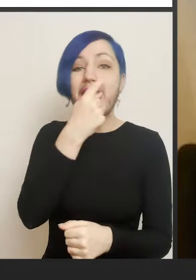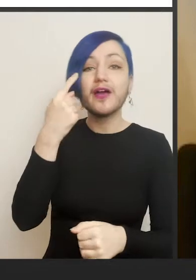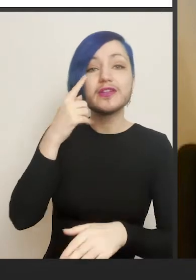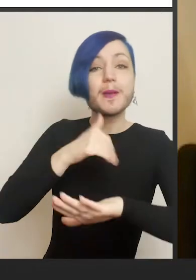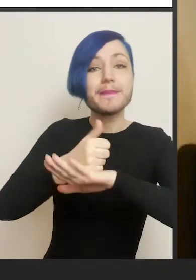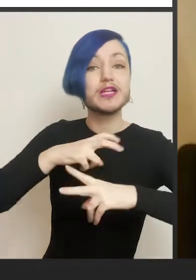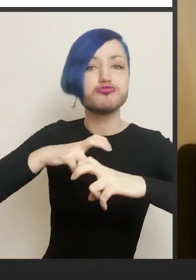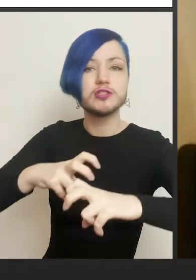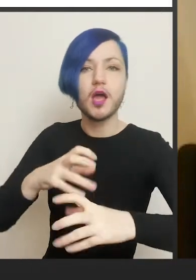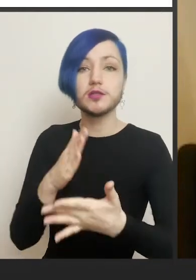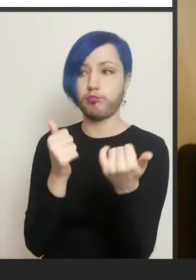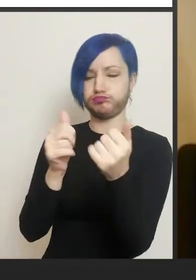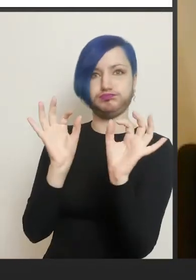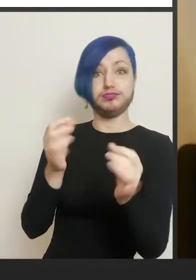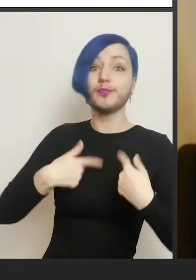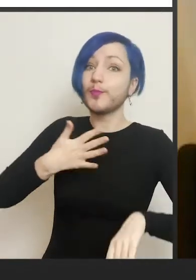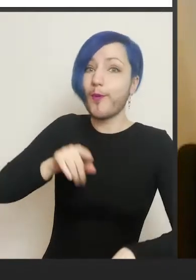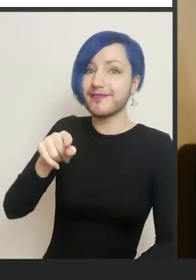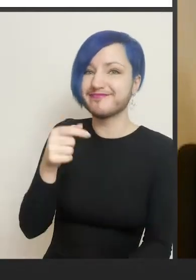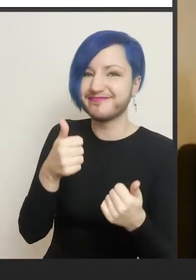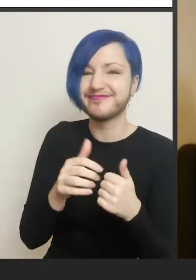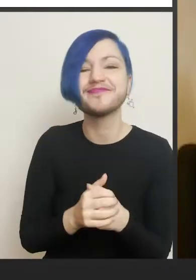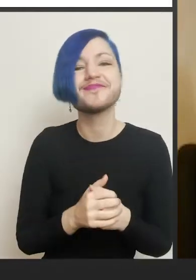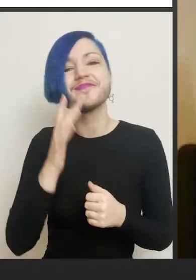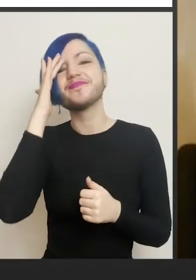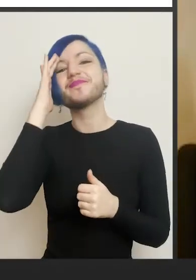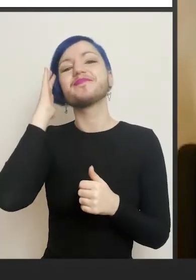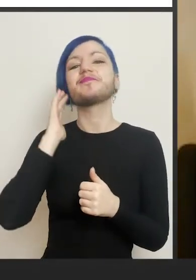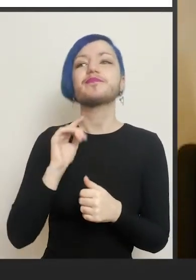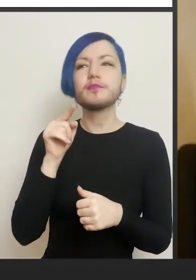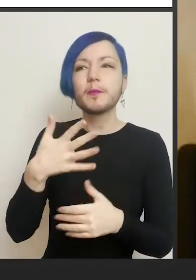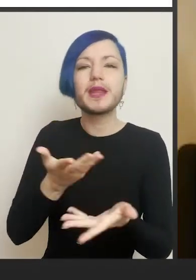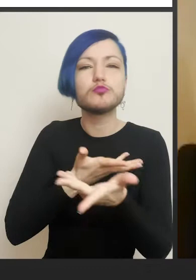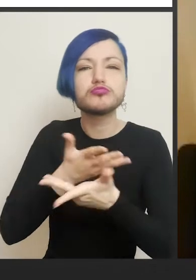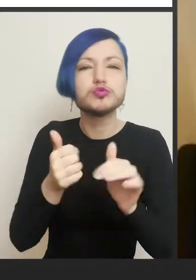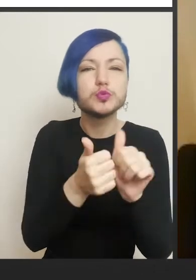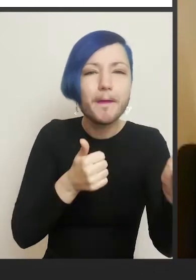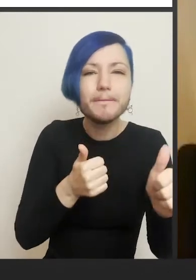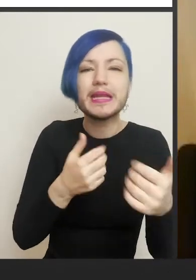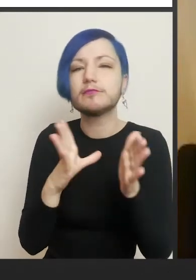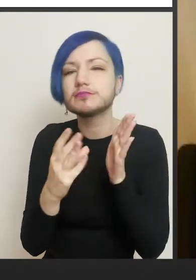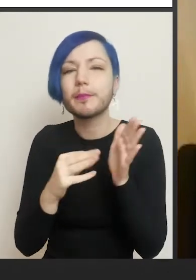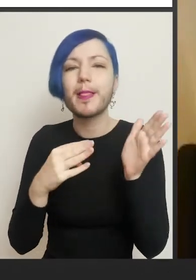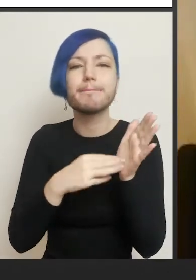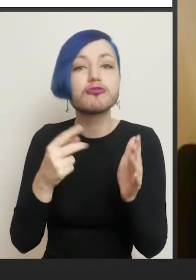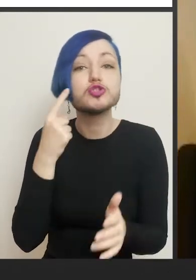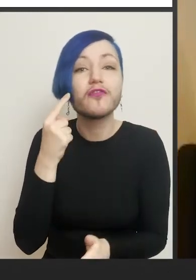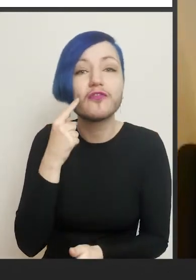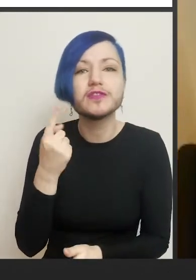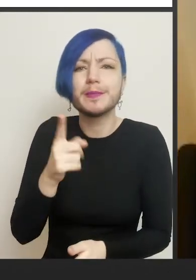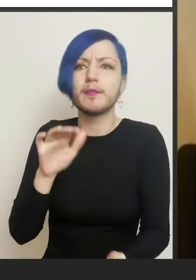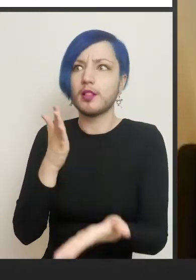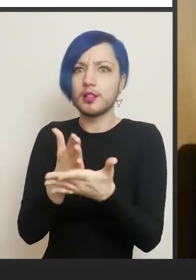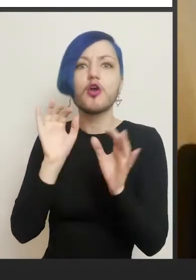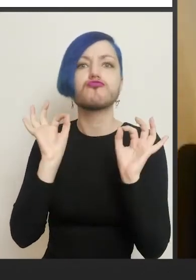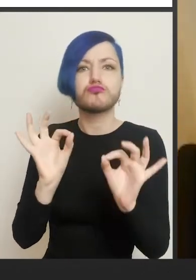evidence-based research, which is what we want, right? And they talk to like companies like Microsoft and so on, people who get